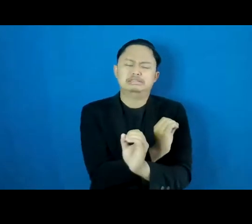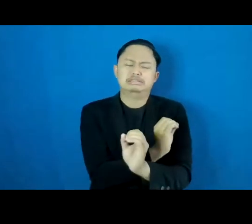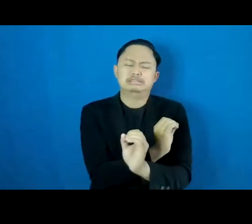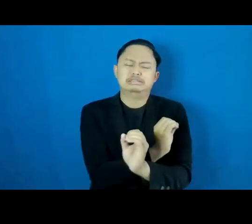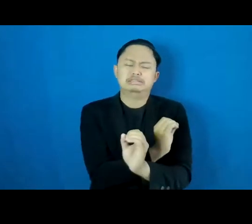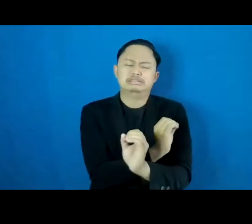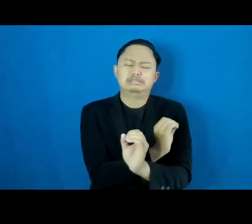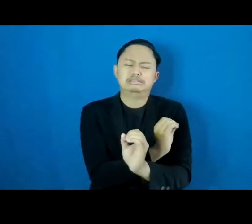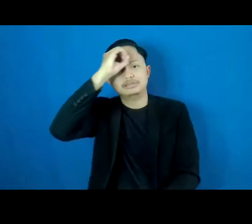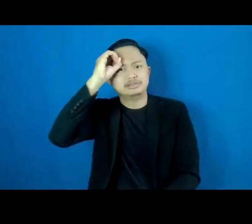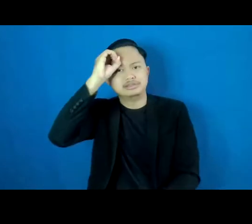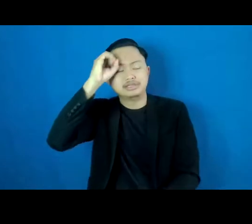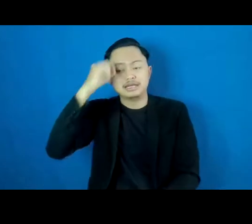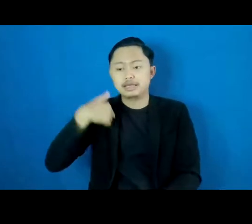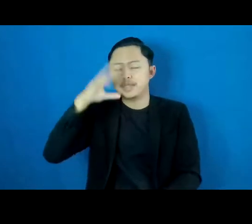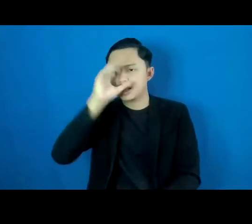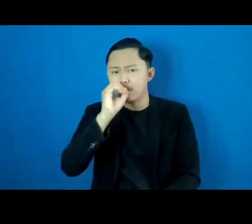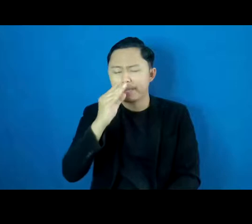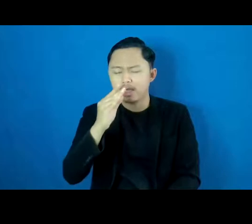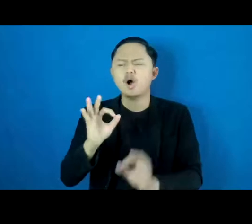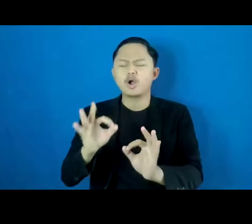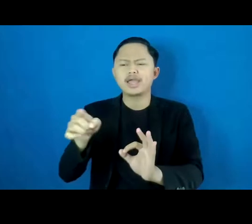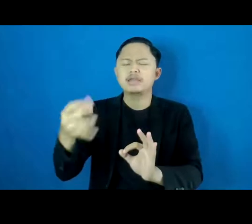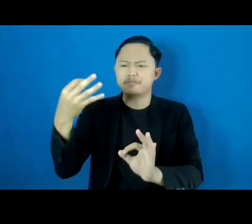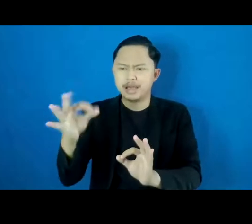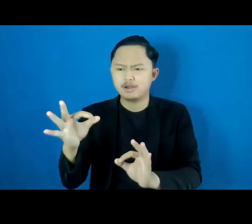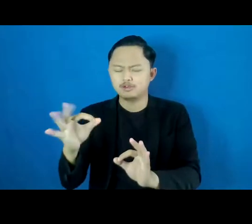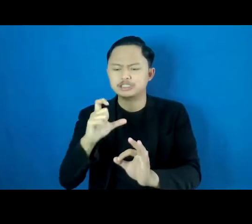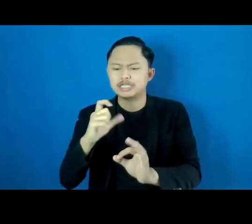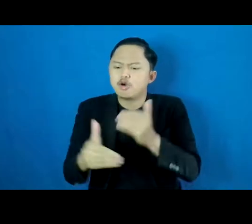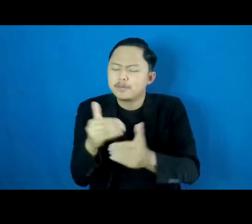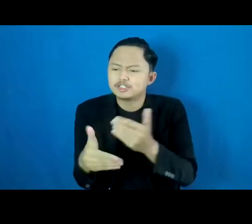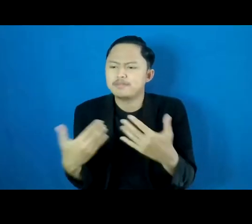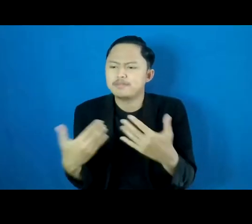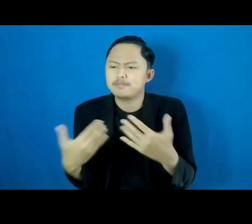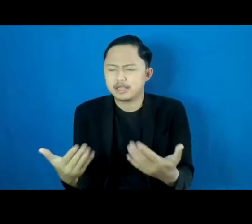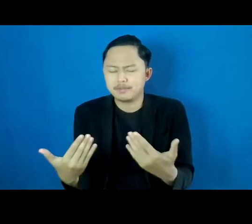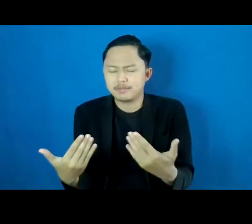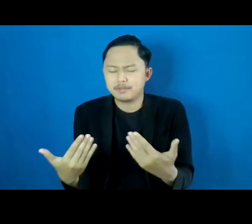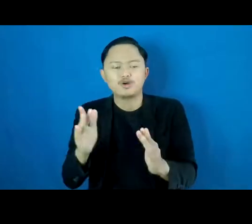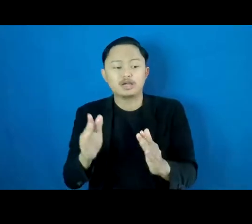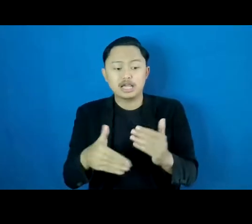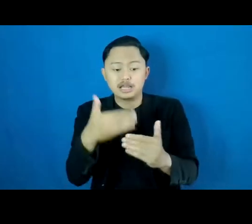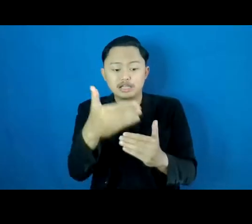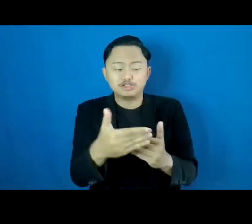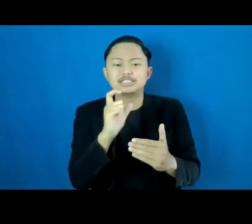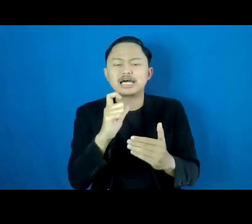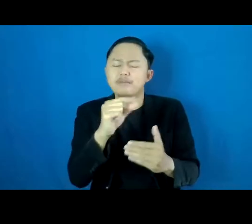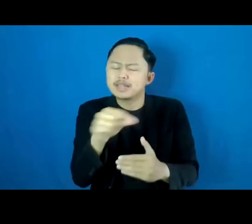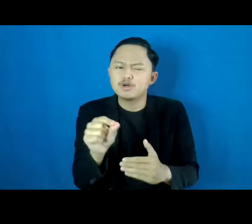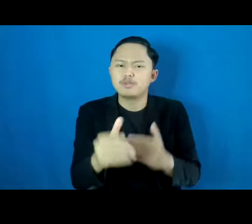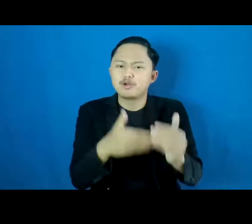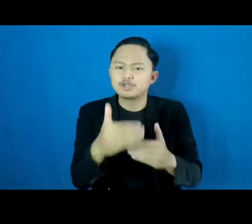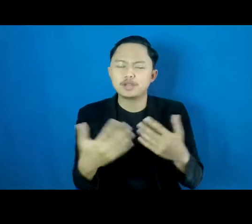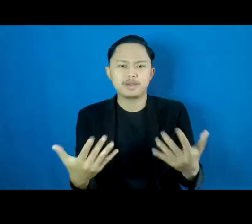The only thing that we knew was that it doesn't require fuel to operate. Thank God we were right. In late 2019, we